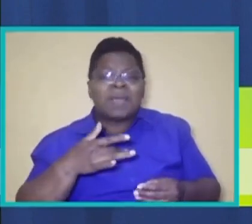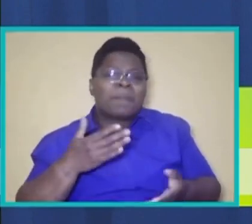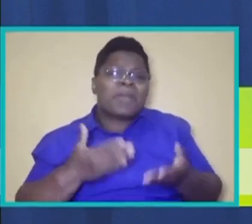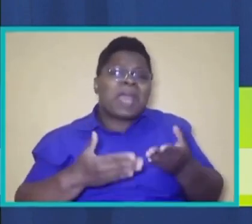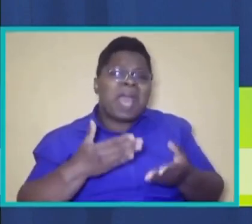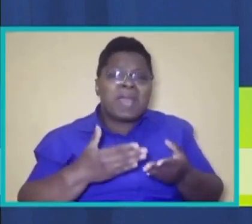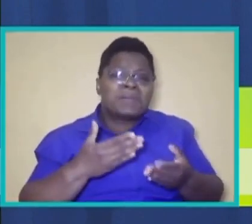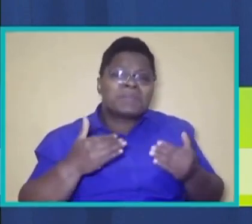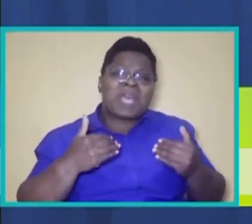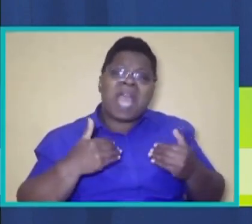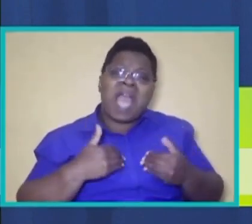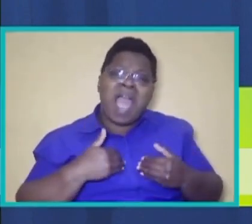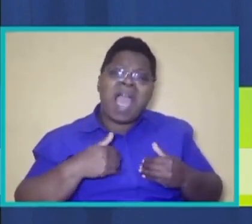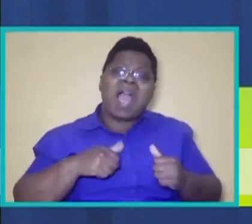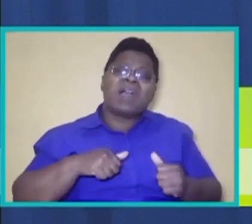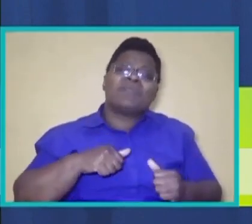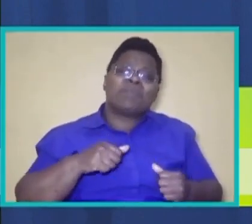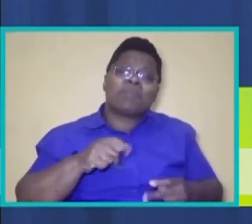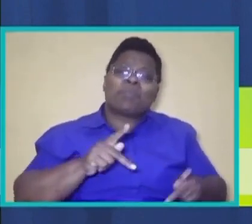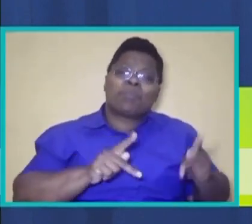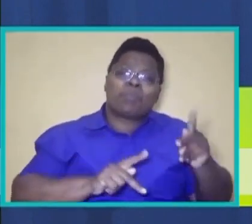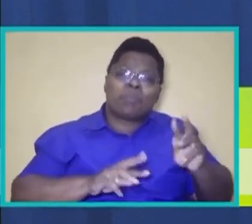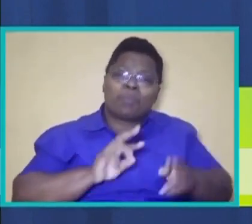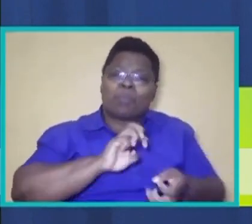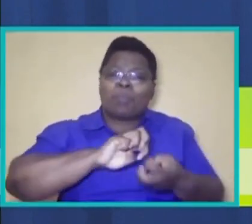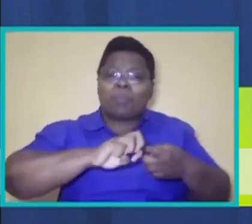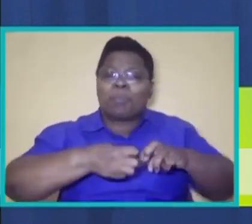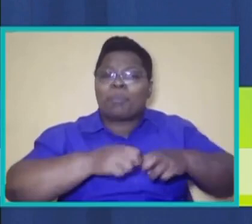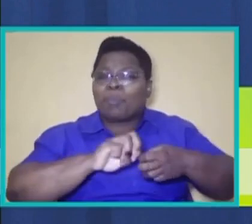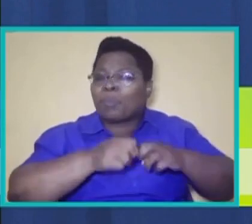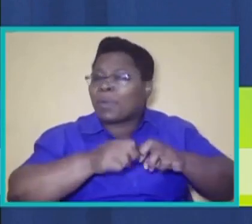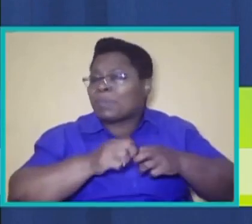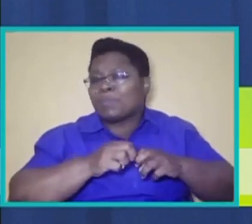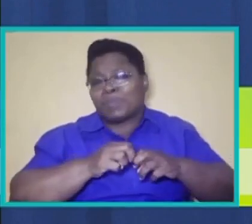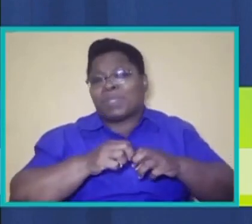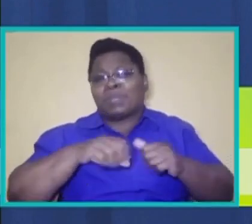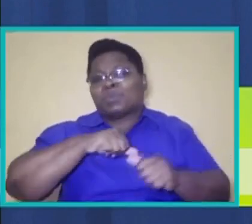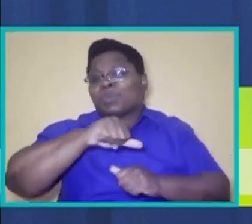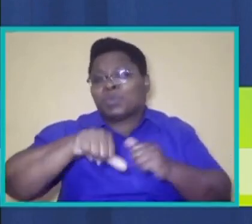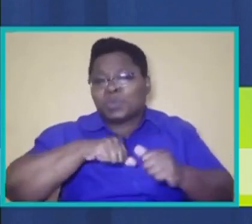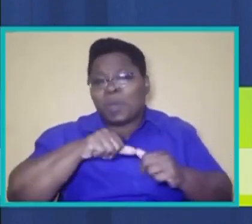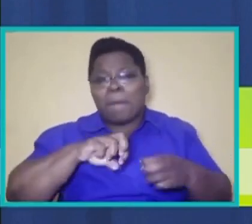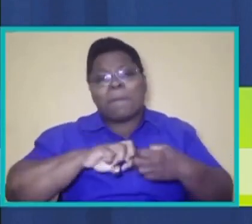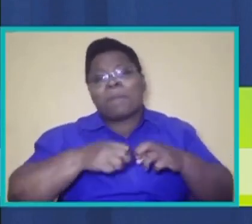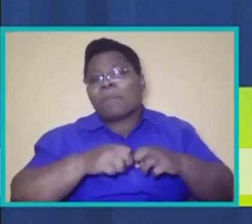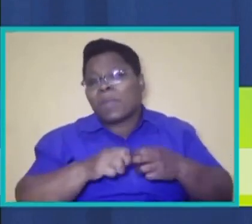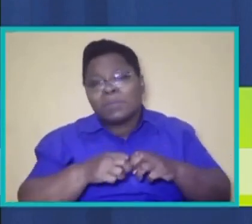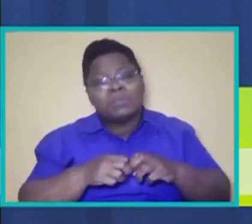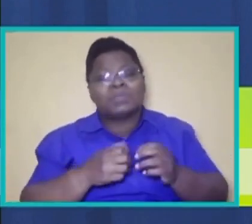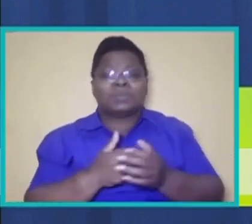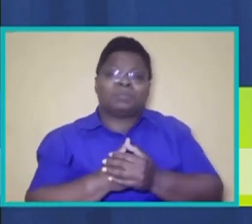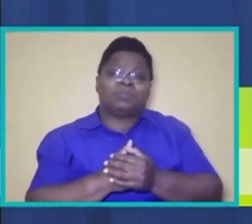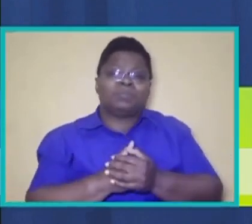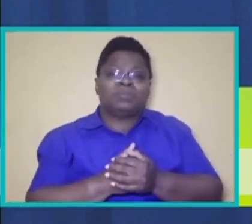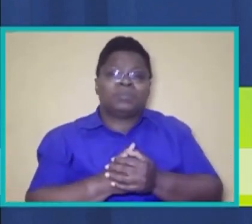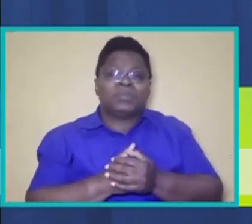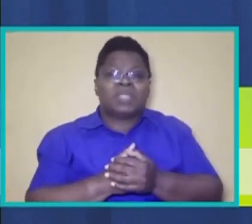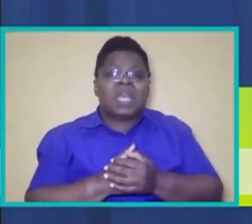the last curriculum reform on the effects of relaxation,